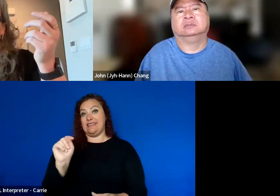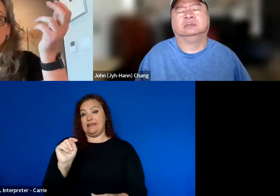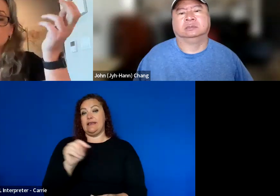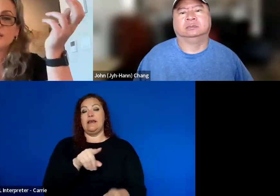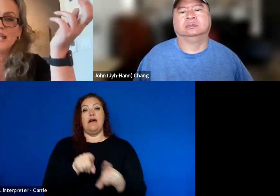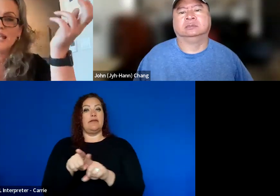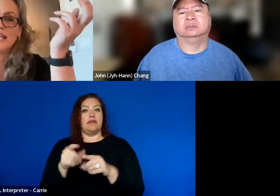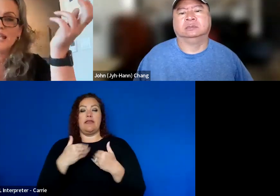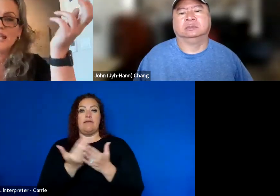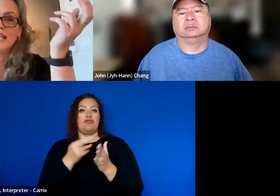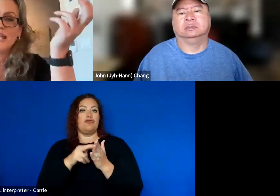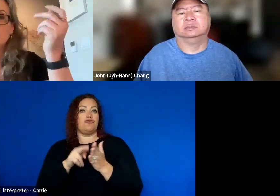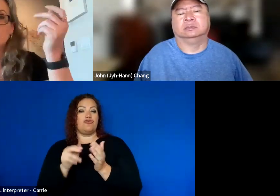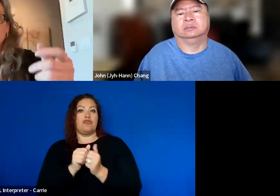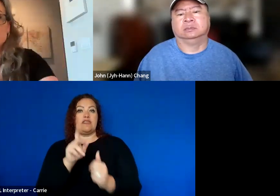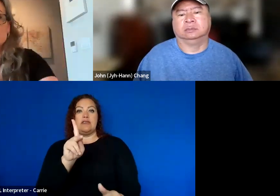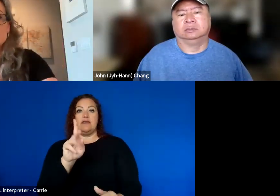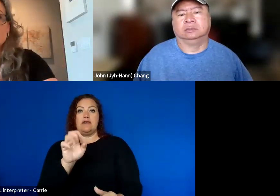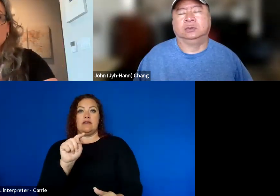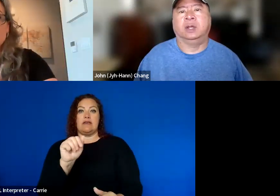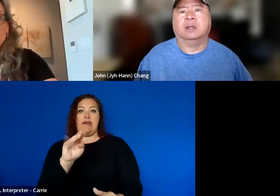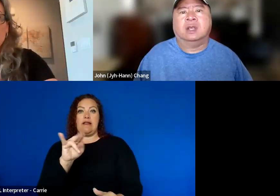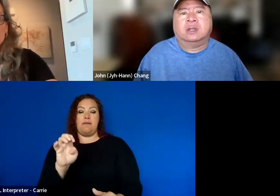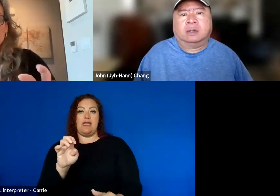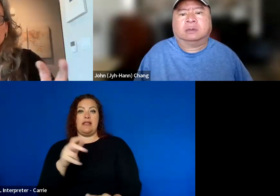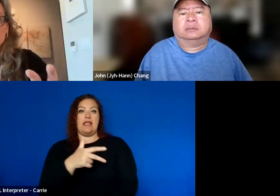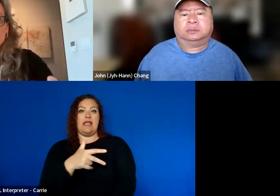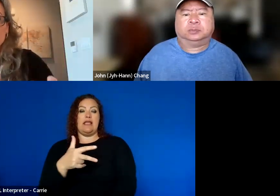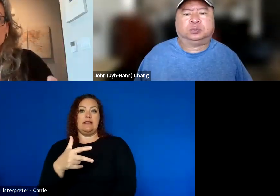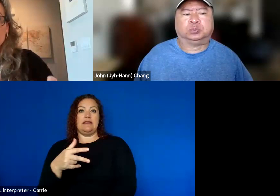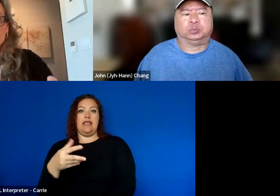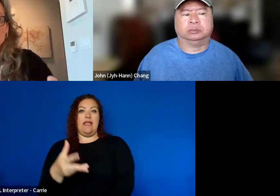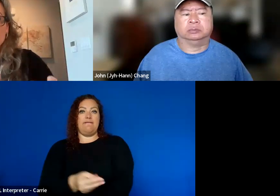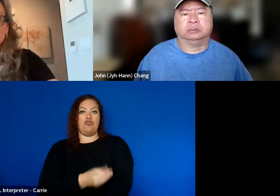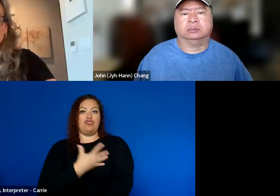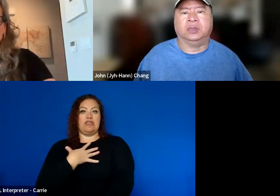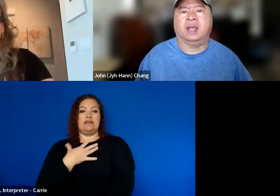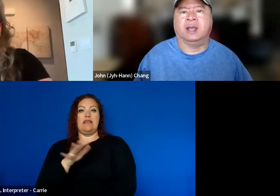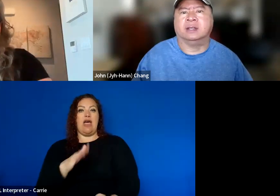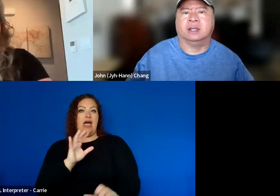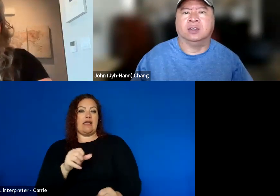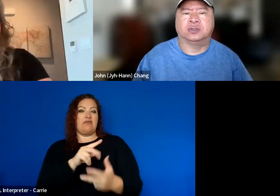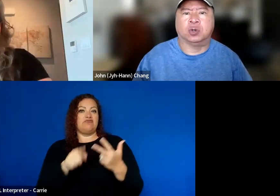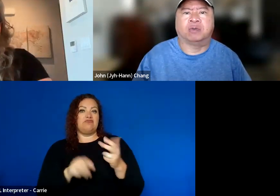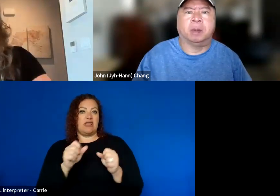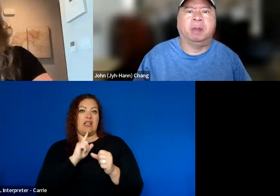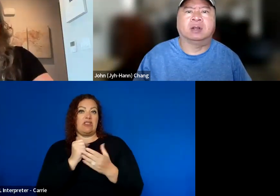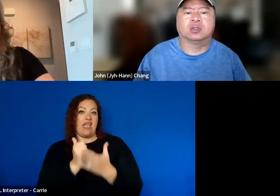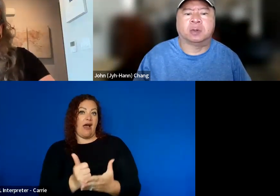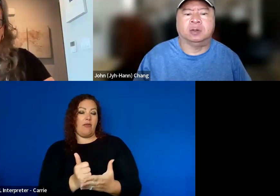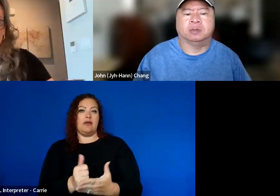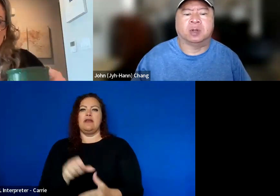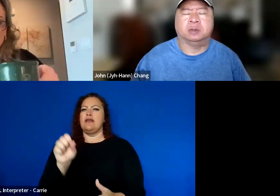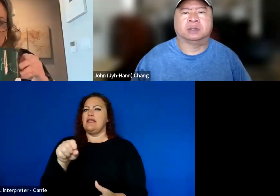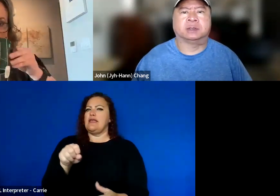there's new research on ketamine infusions. Right. That all 3 of those can be very helpful. Yeah, and so from a